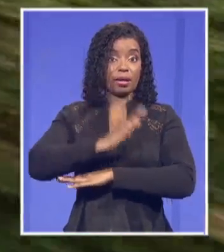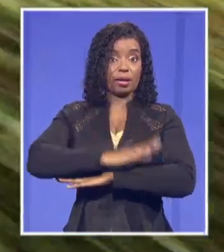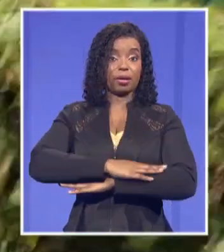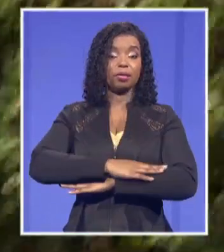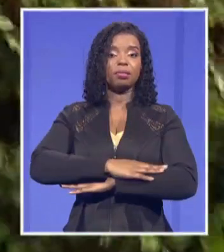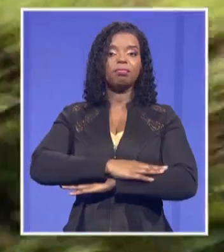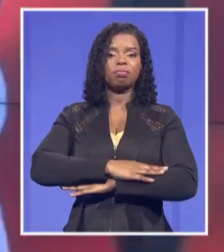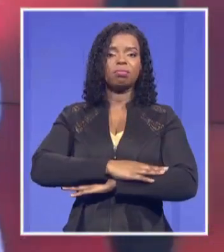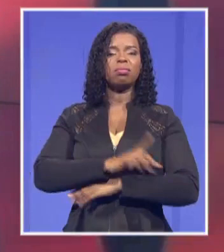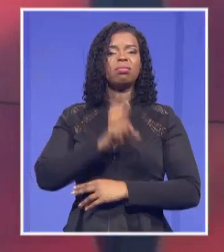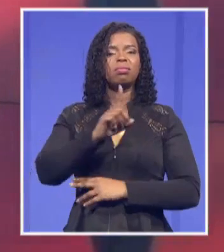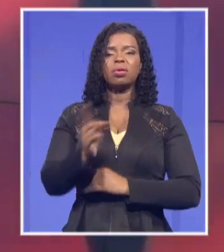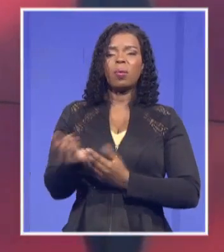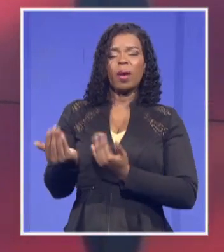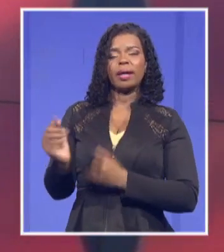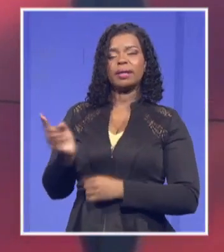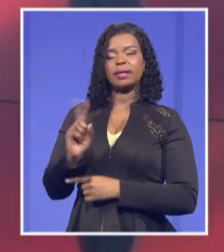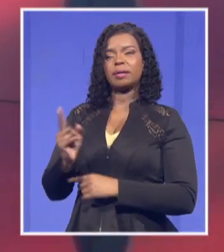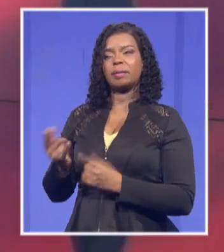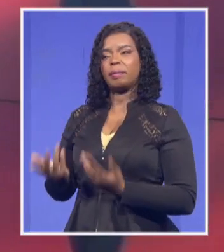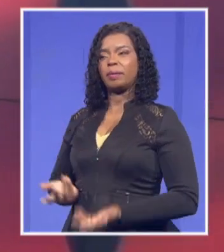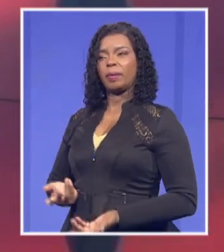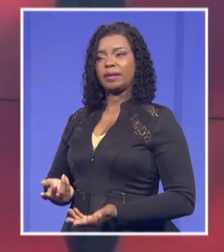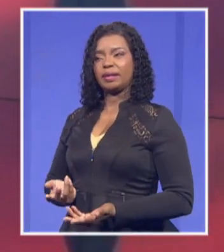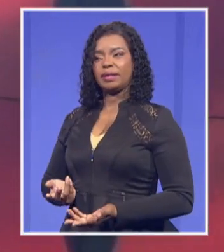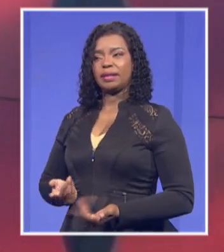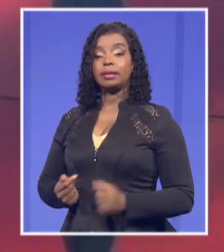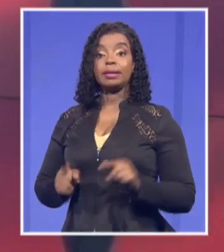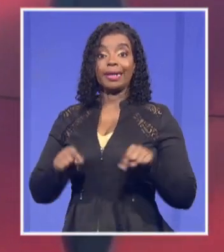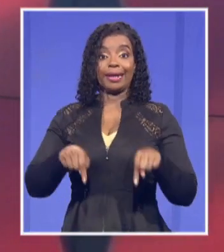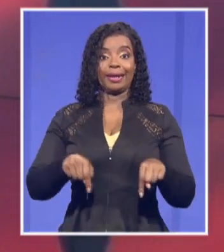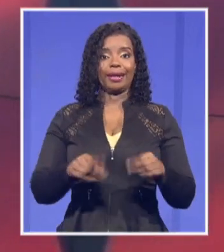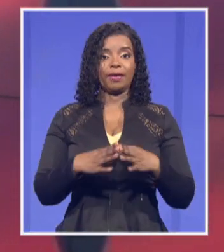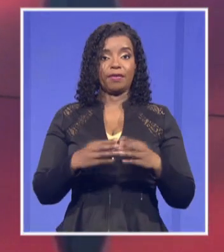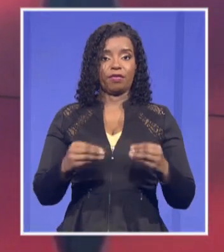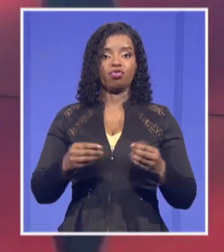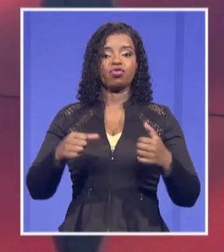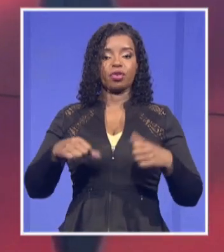what can we expect, Sophie? Yeah, after this, they will sign those